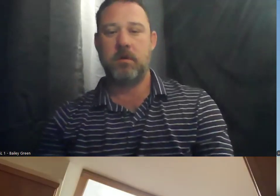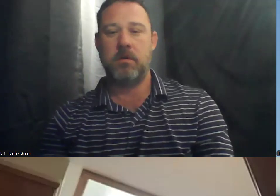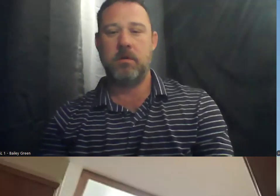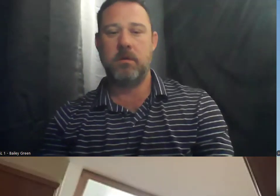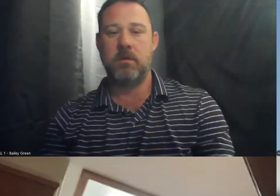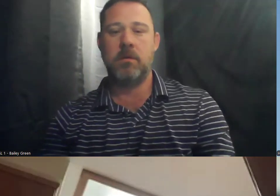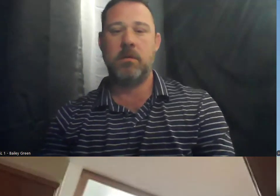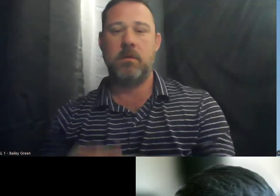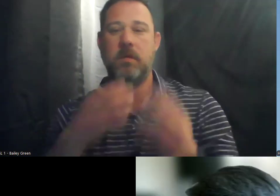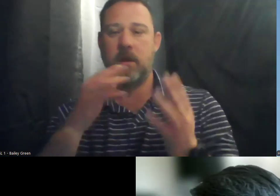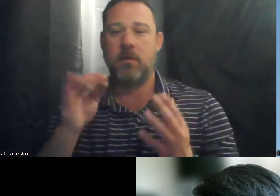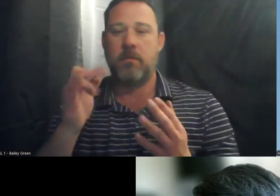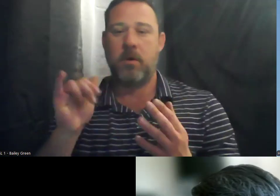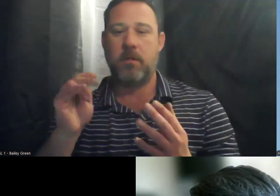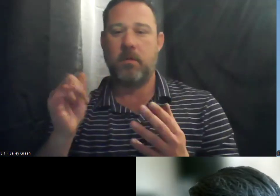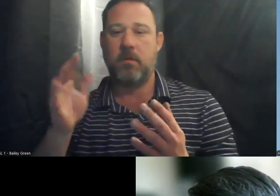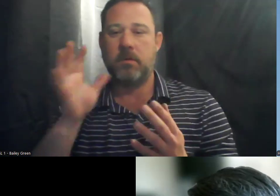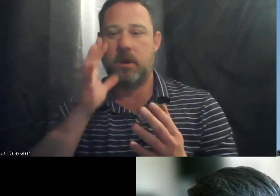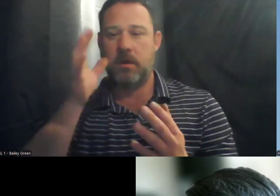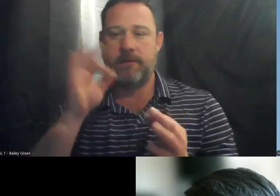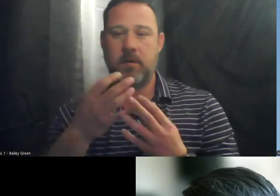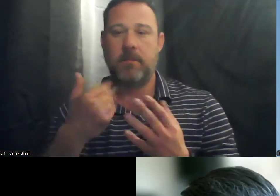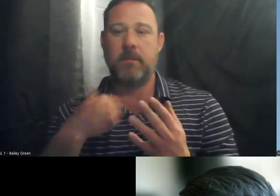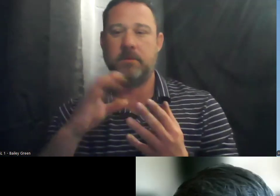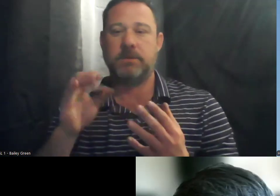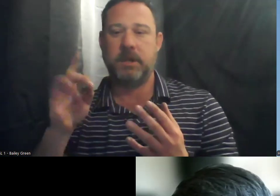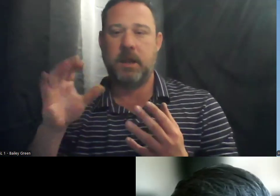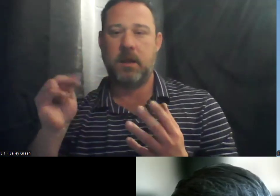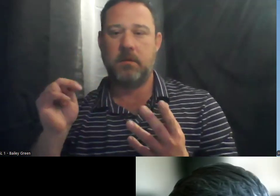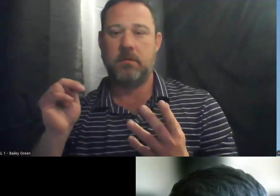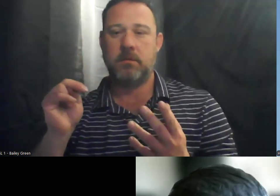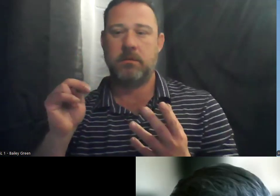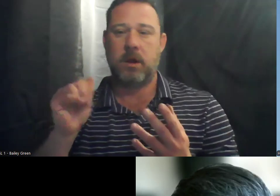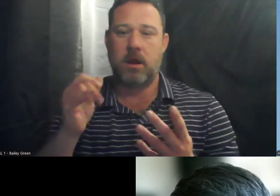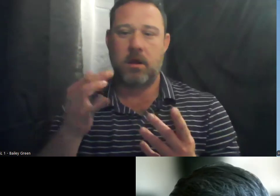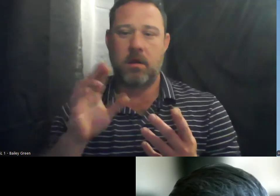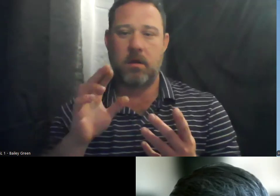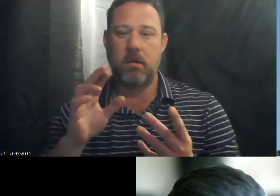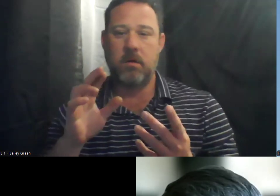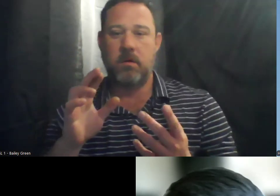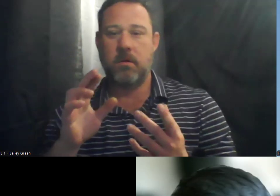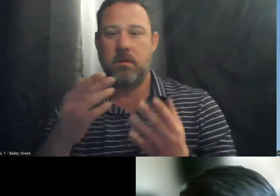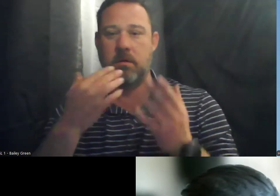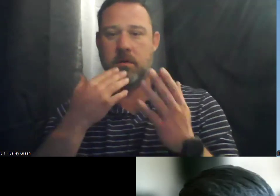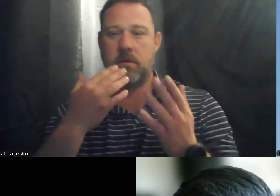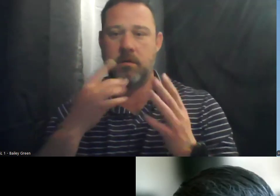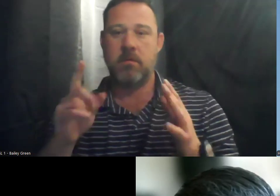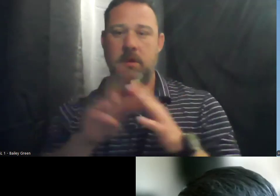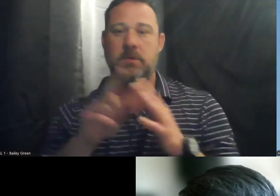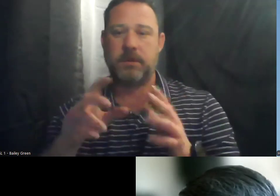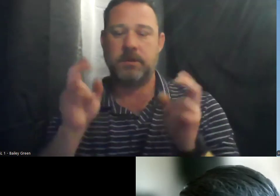Thank you. Marty Emoto, dad, family member, City Can. First of all, Gar, thank you for raising these